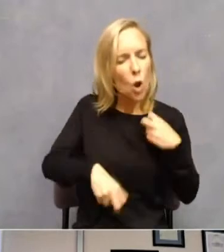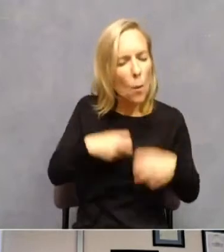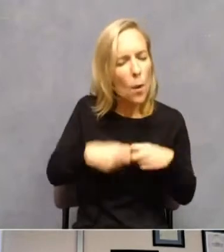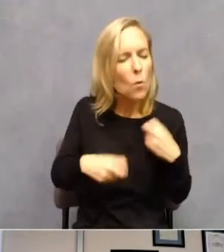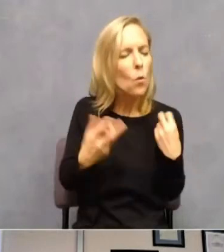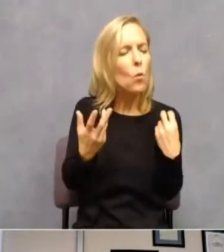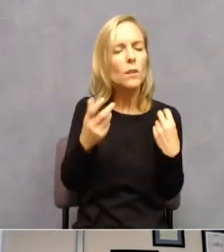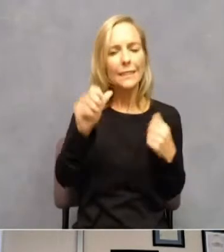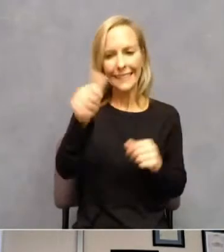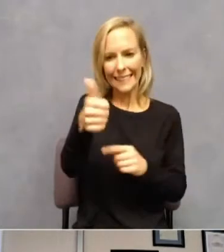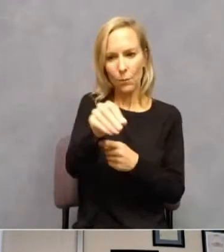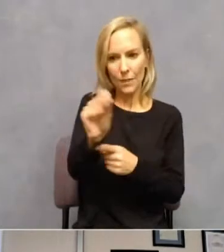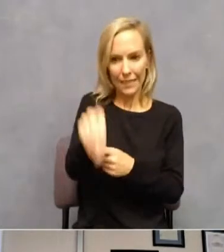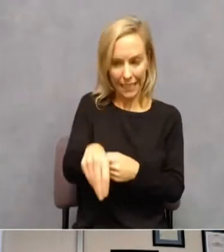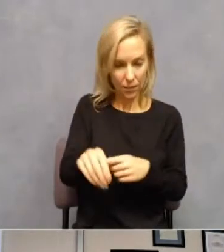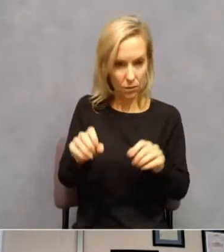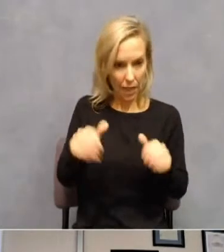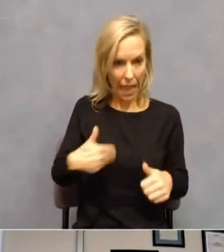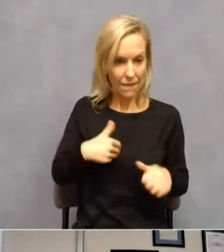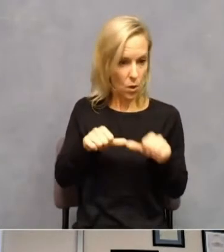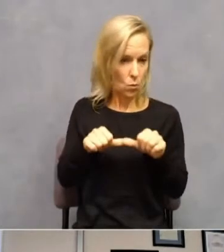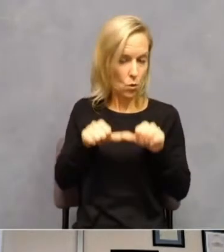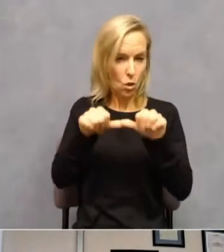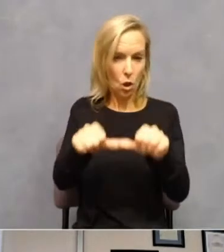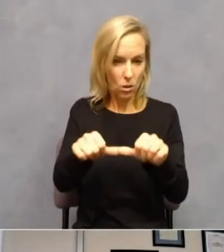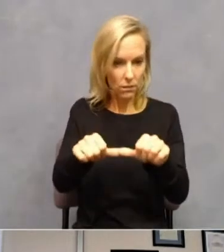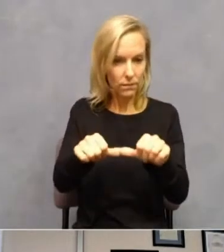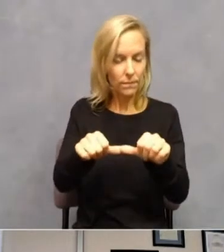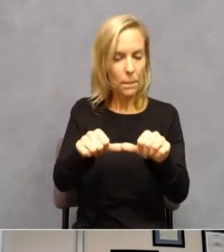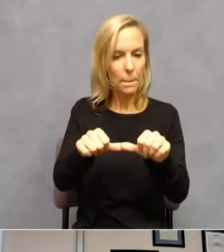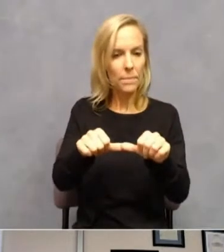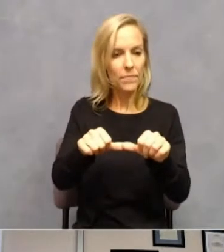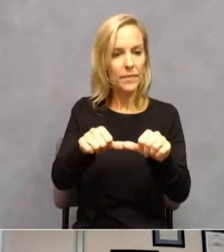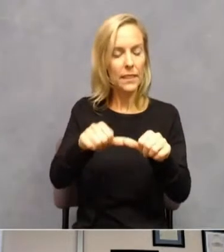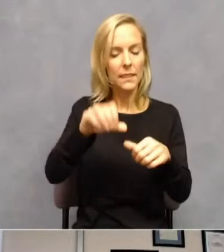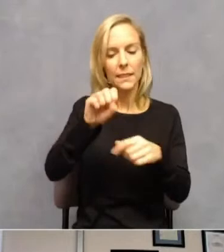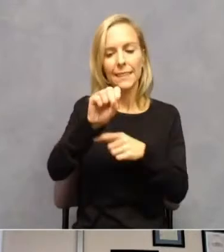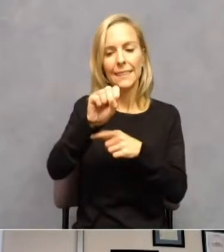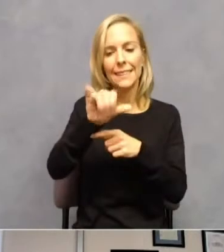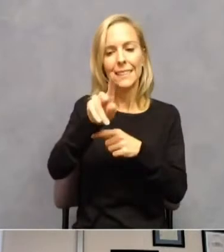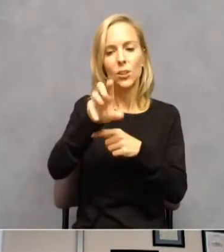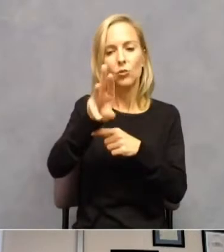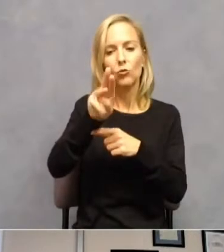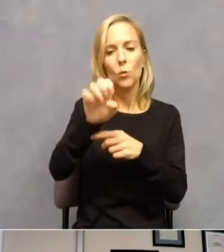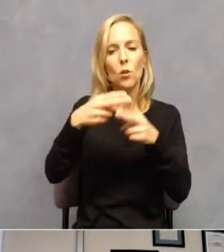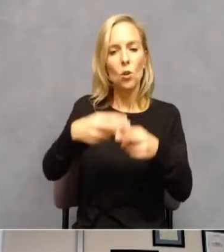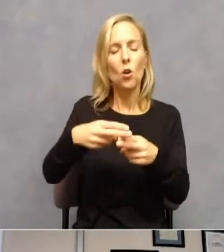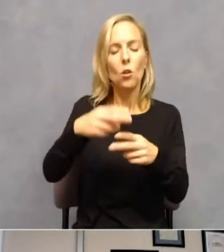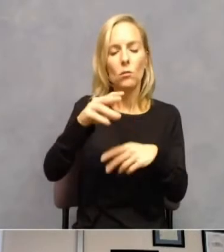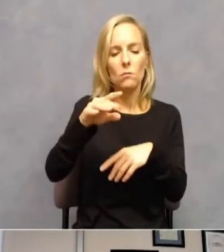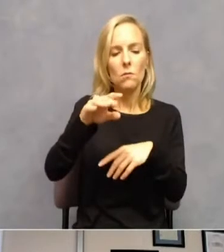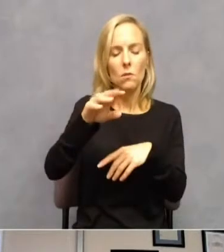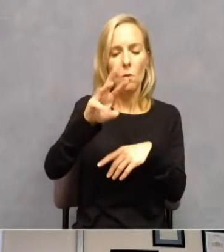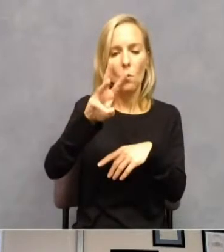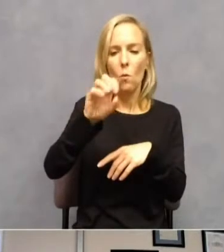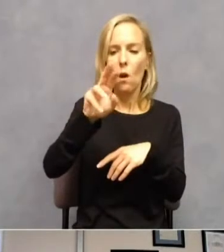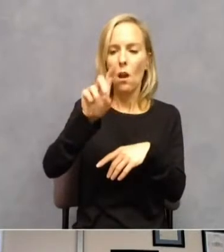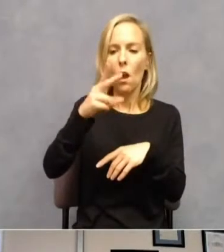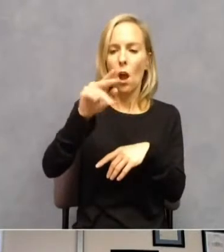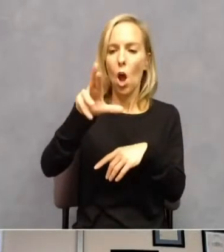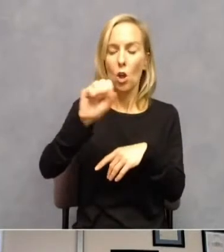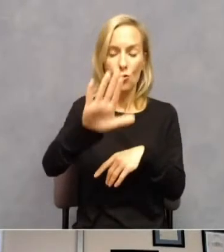10% that could have a prolonged syndrome that they're calling long haulers, probably your immune